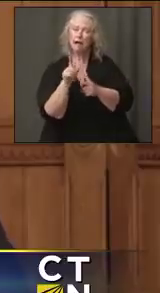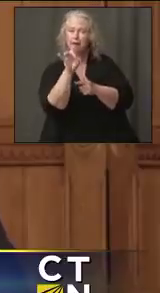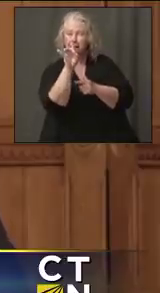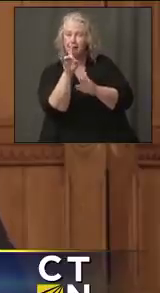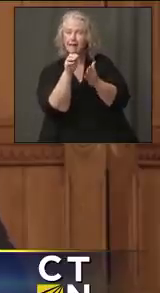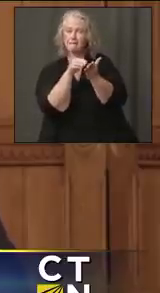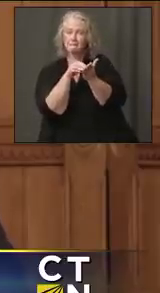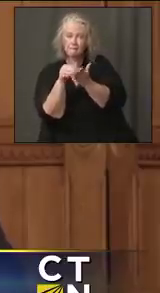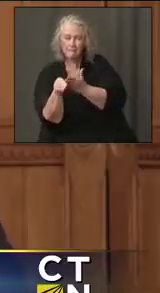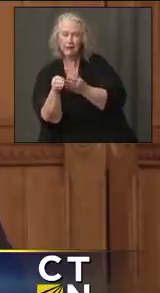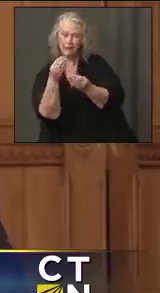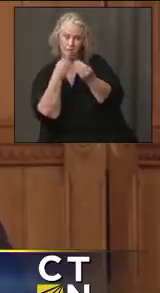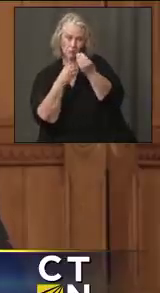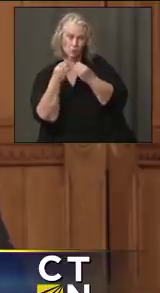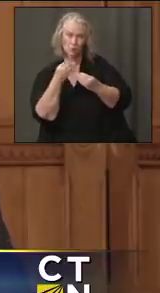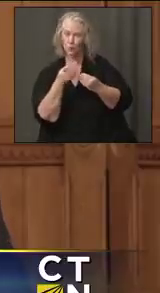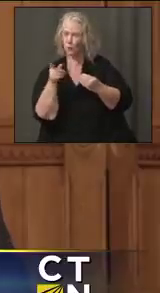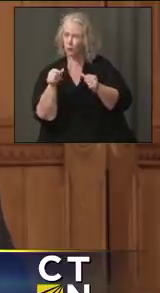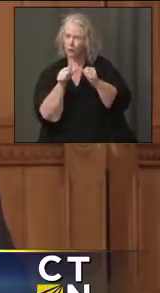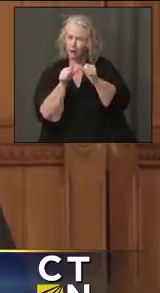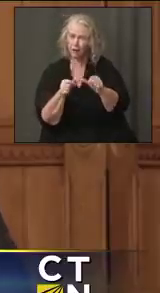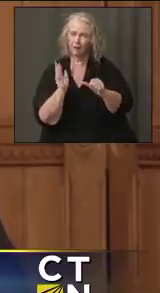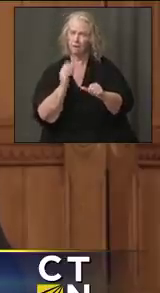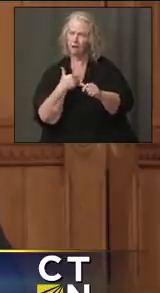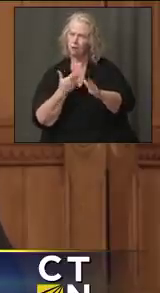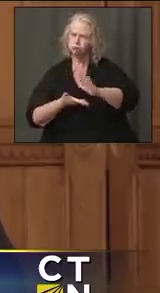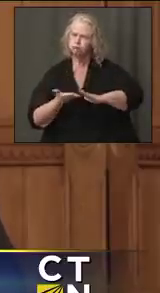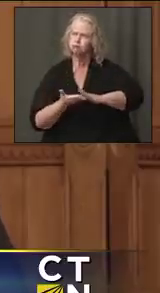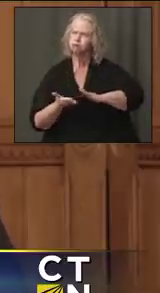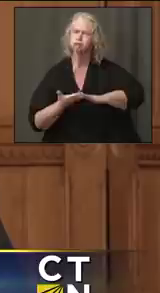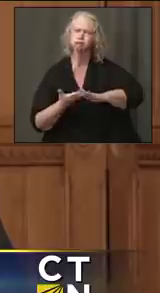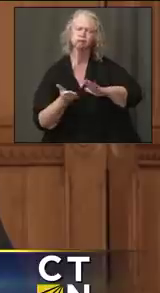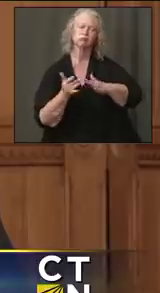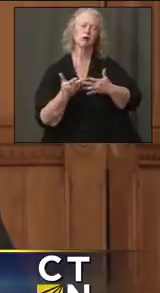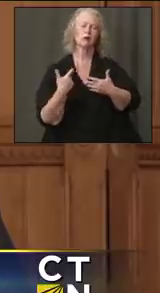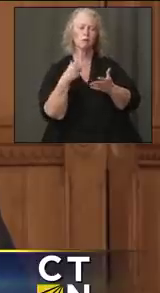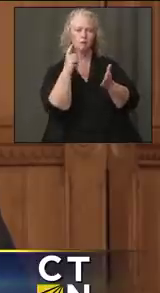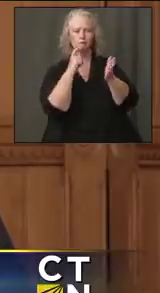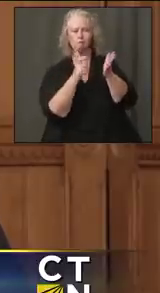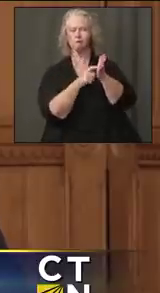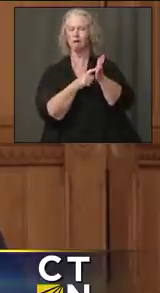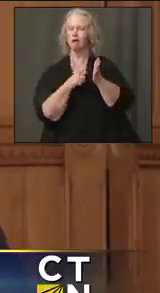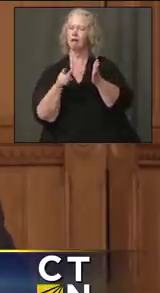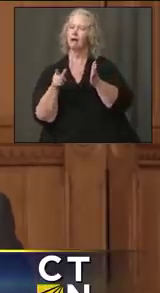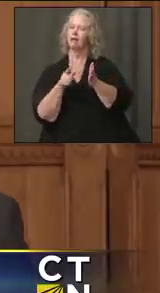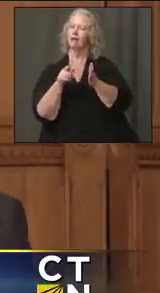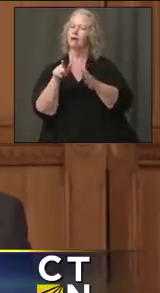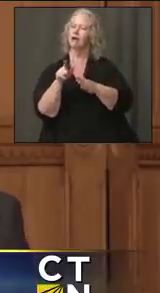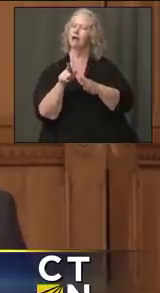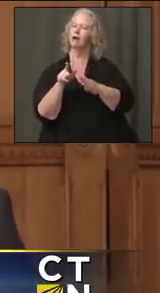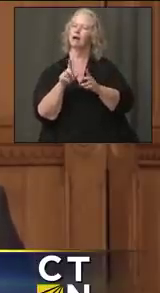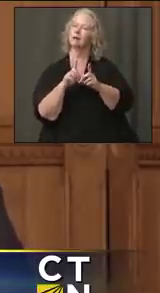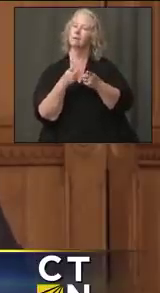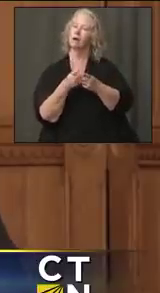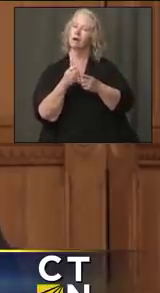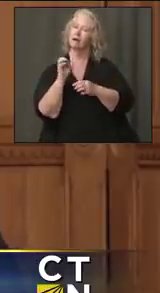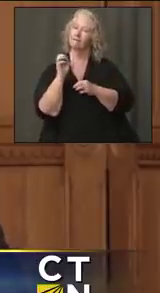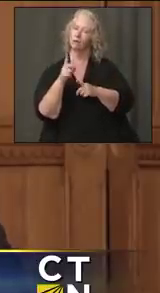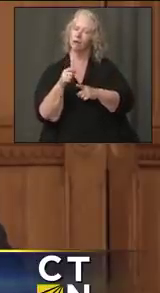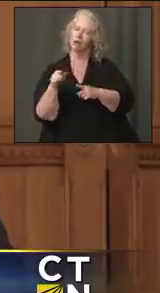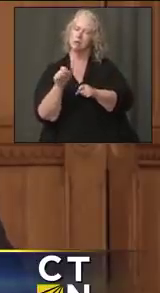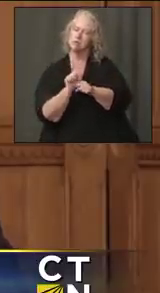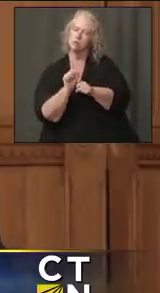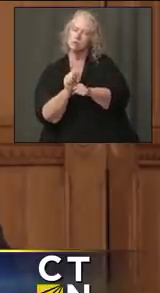months. You kept Connecticut going. I also want to acknowledge the dedicated team at the State Department of Education who've worked